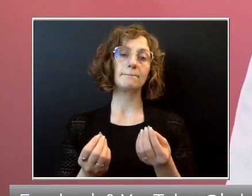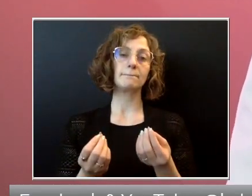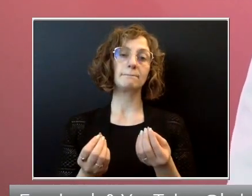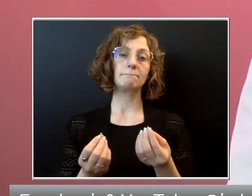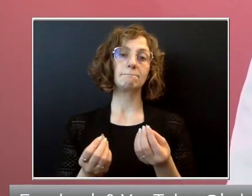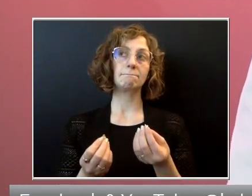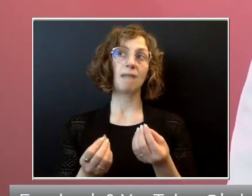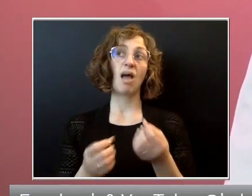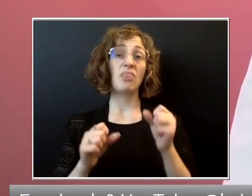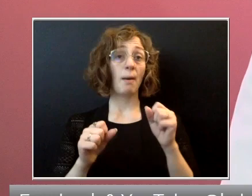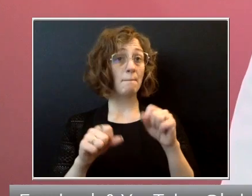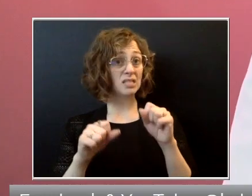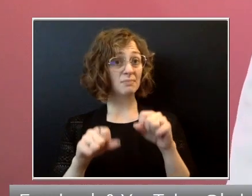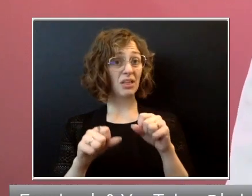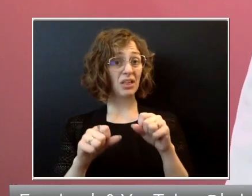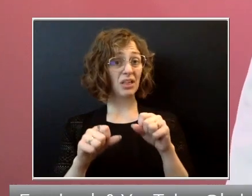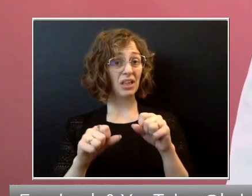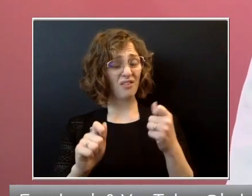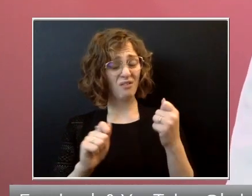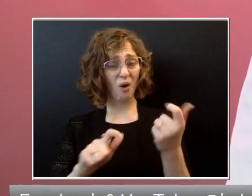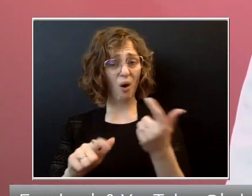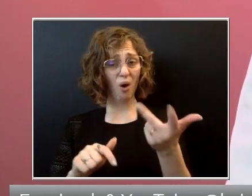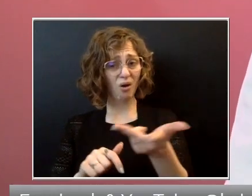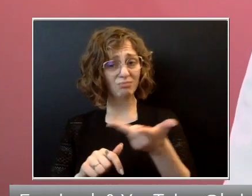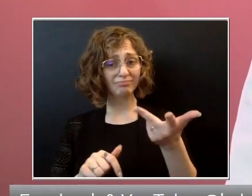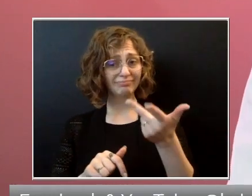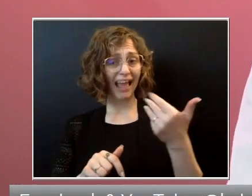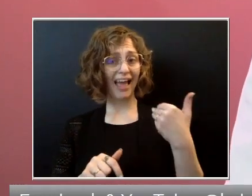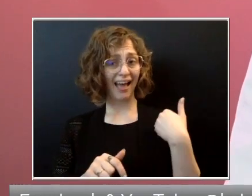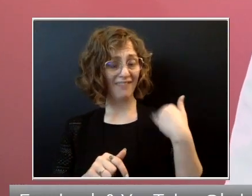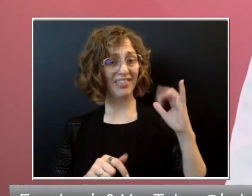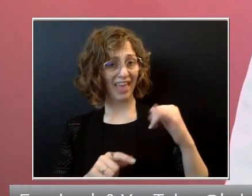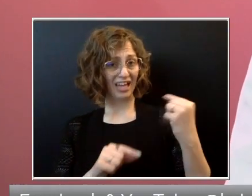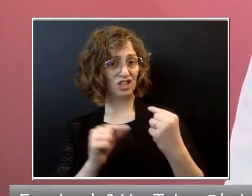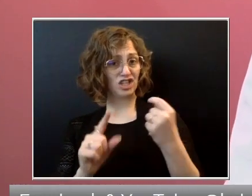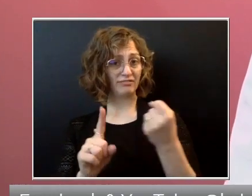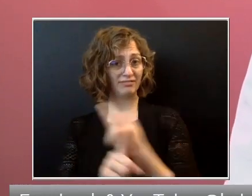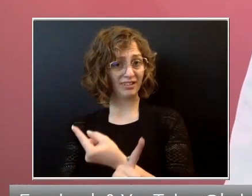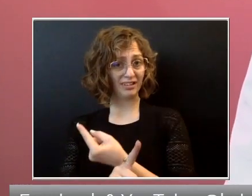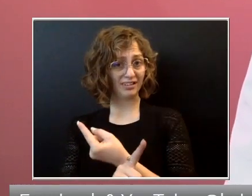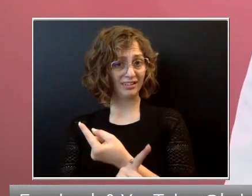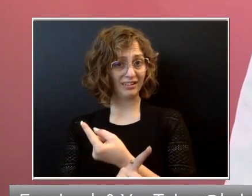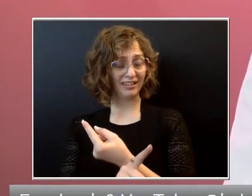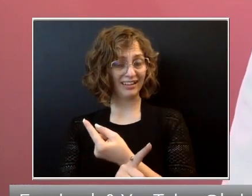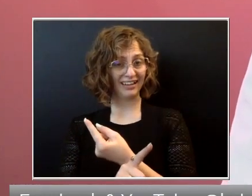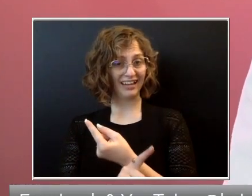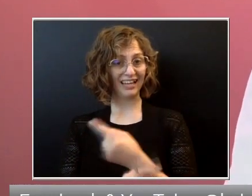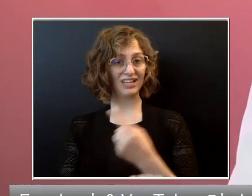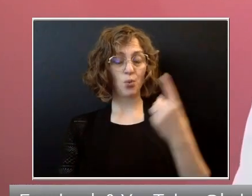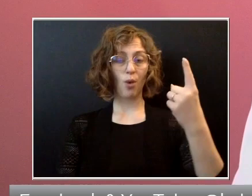kids having this mutation is 1 out of 8. So,